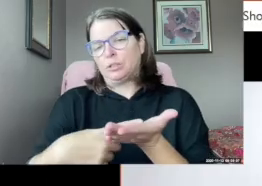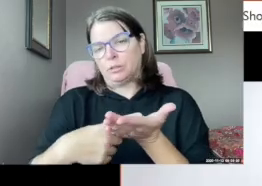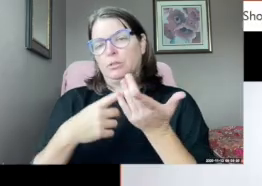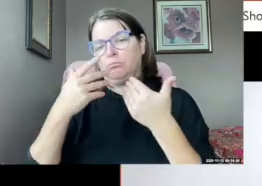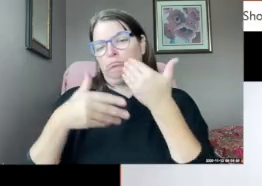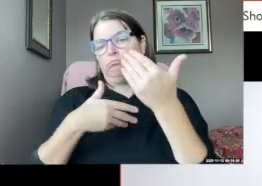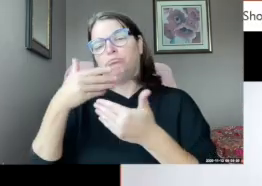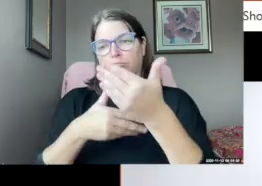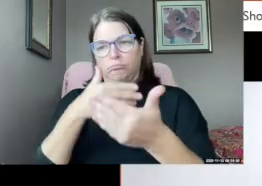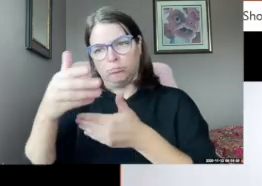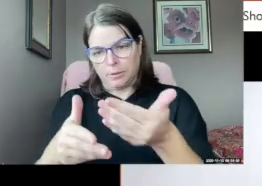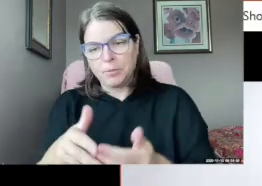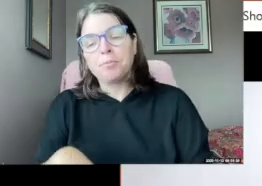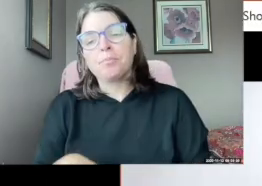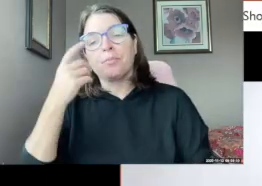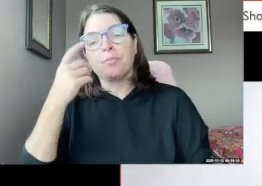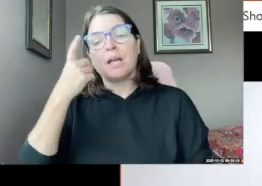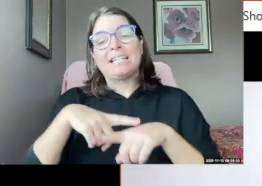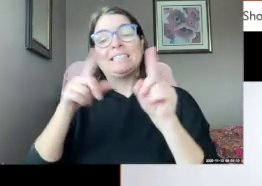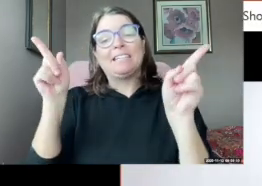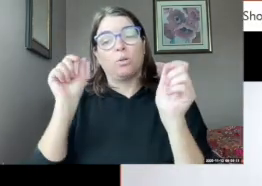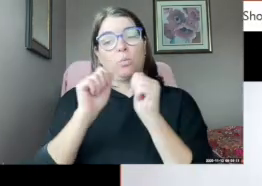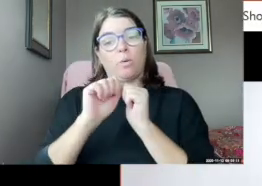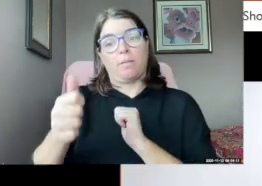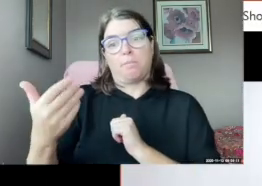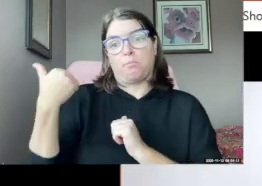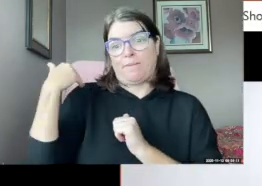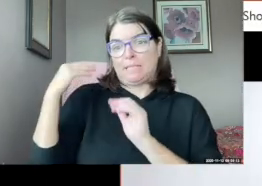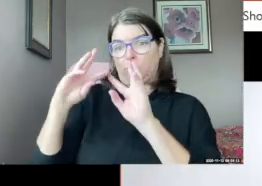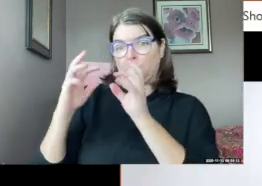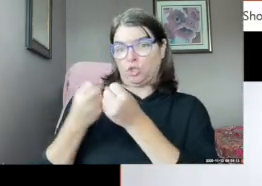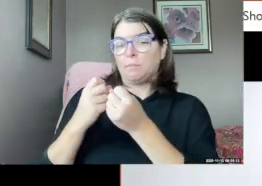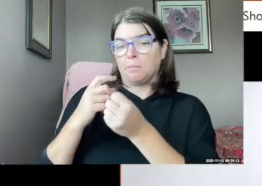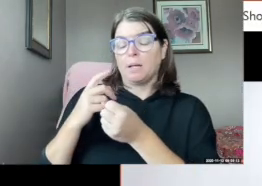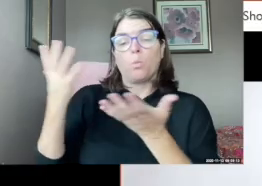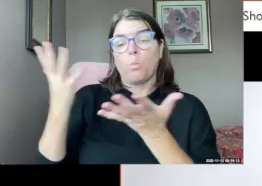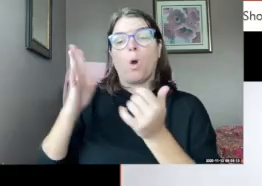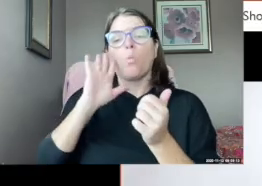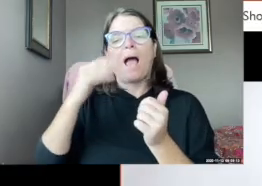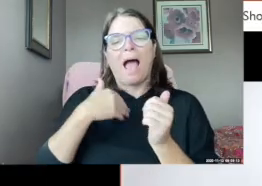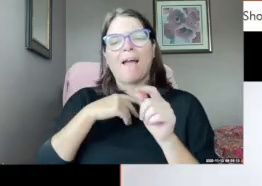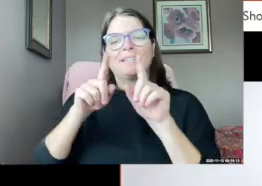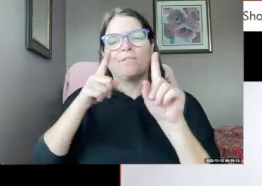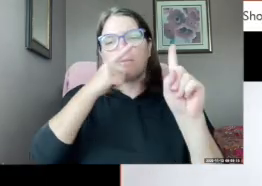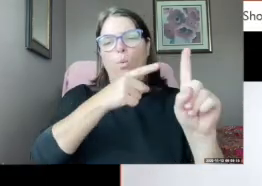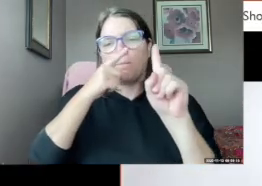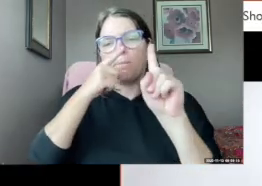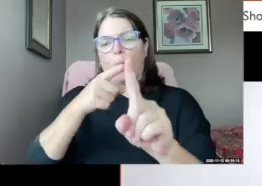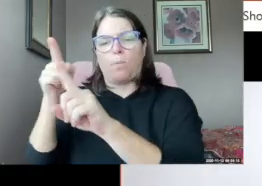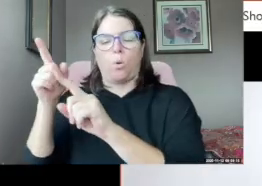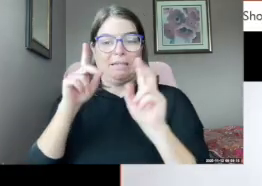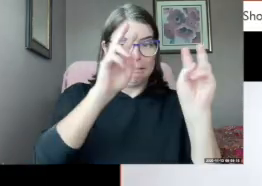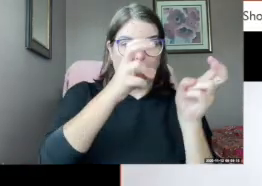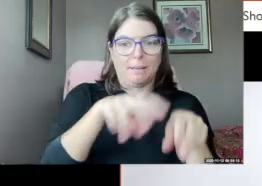discussion as we're going along. Different from past workshops, we will have discussion points scattered throughout